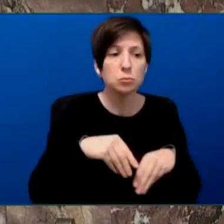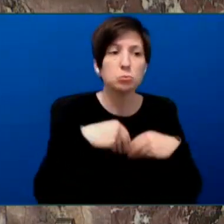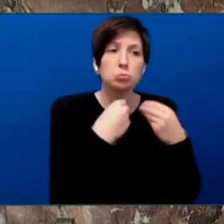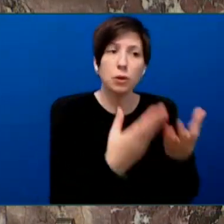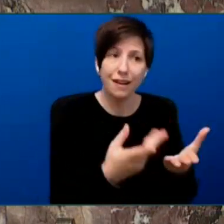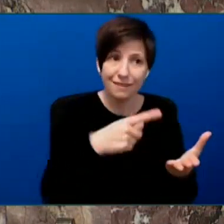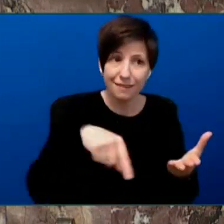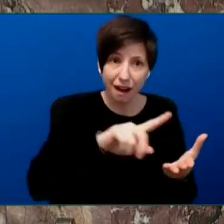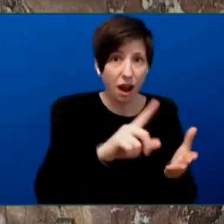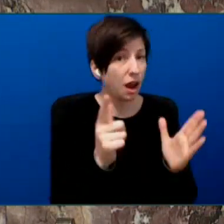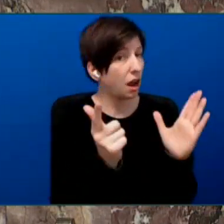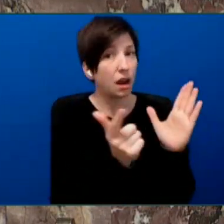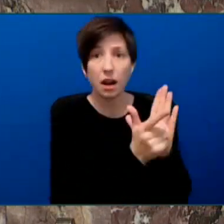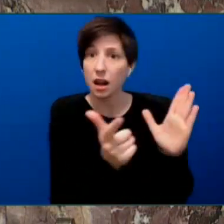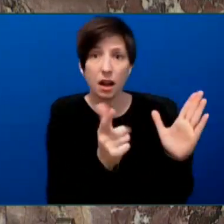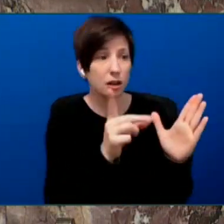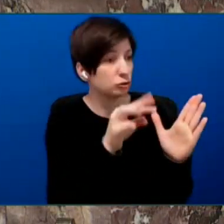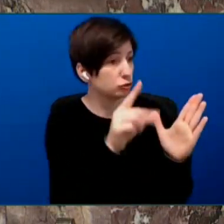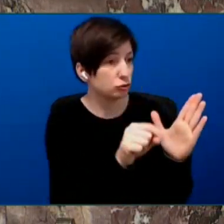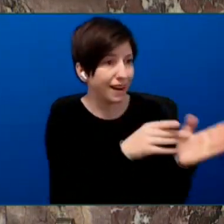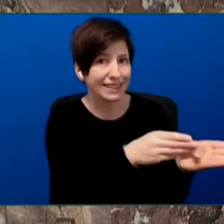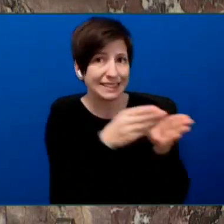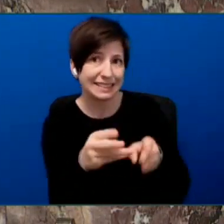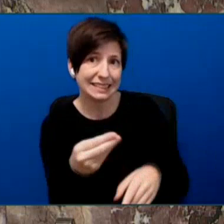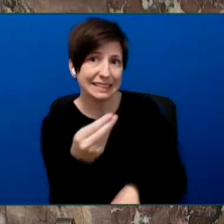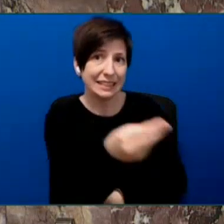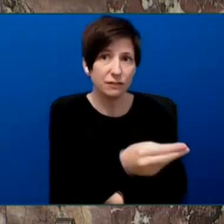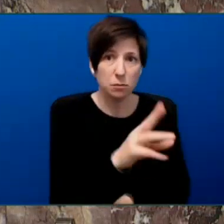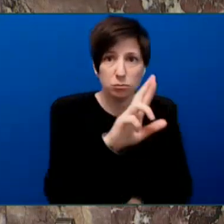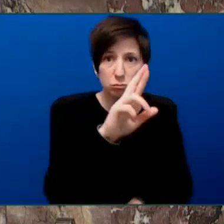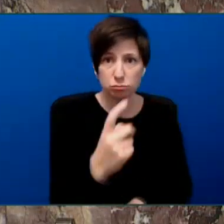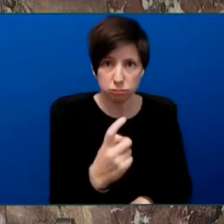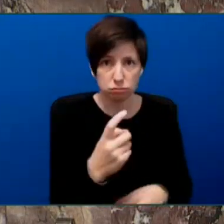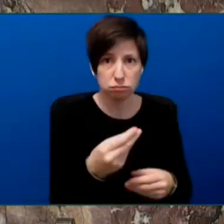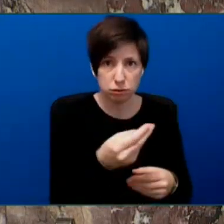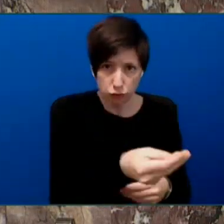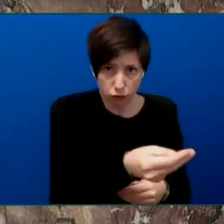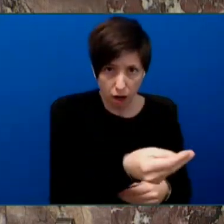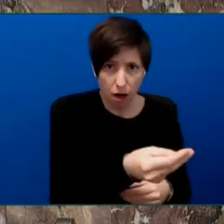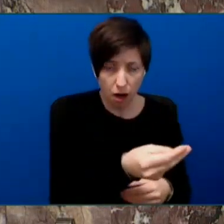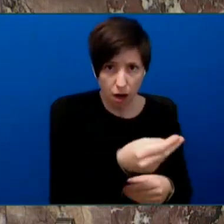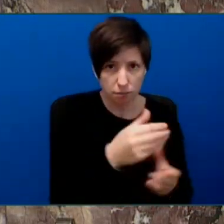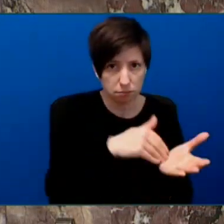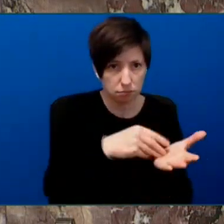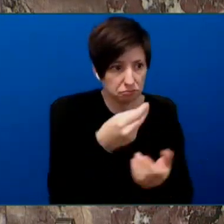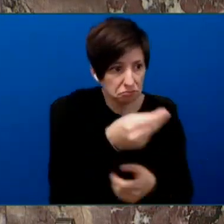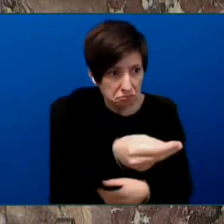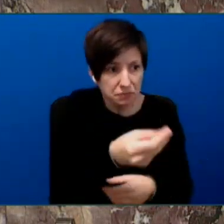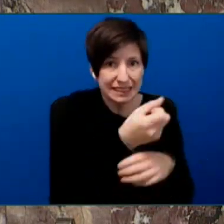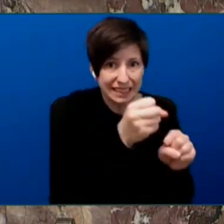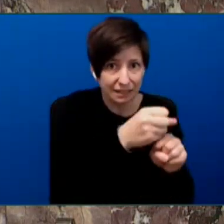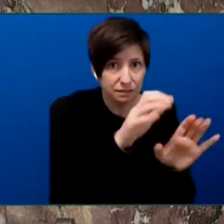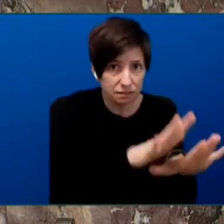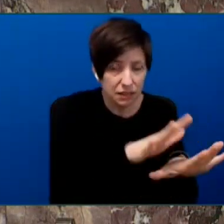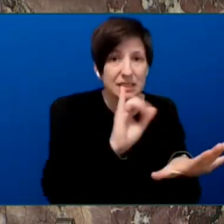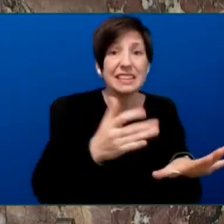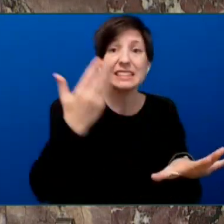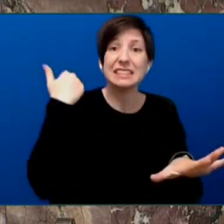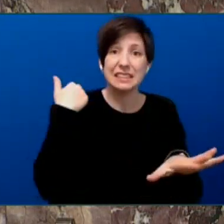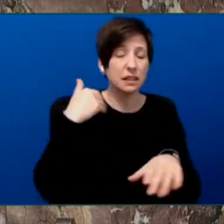illicit toxic drug supply, which was declared a public emergency in 2016, which took over